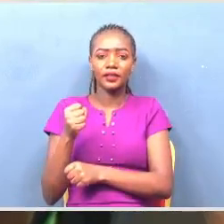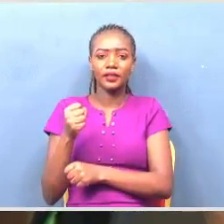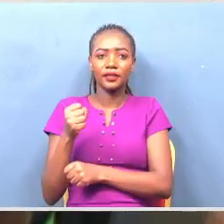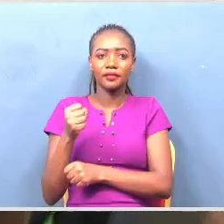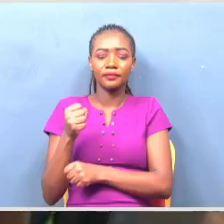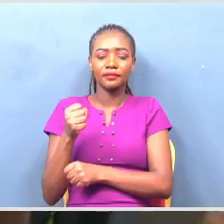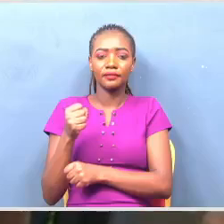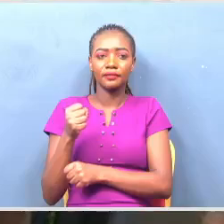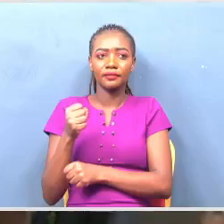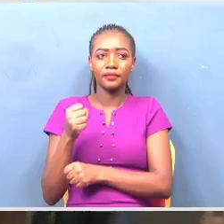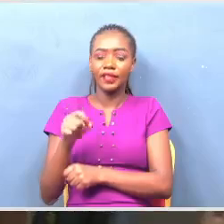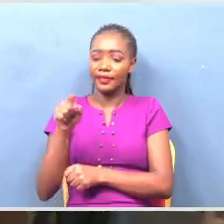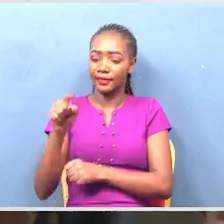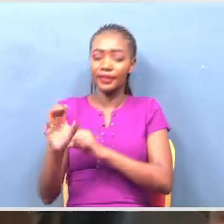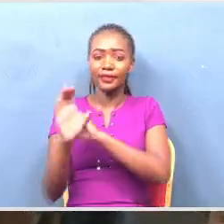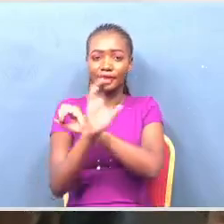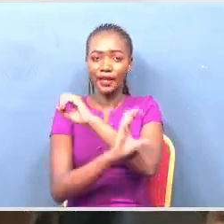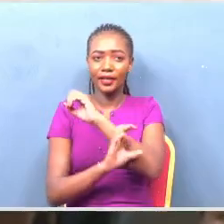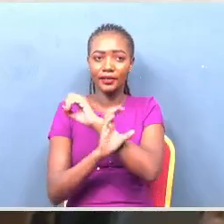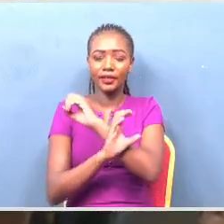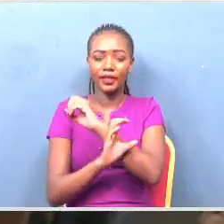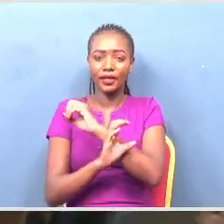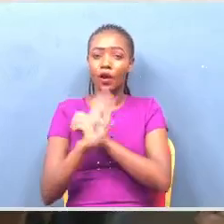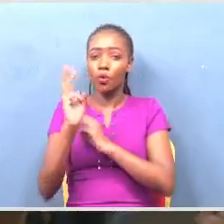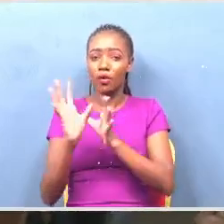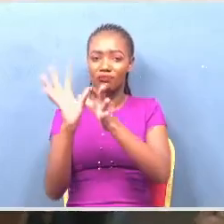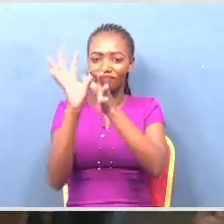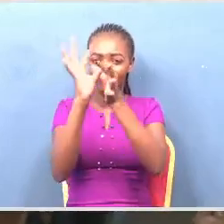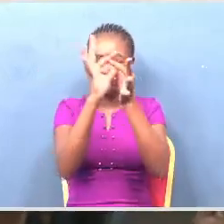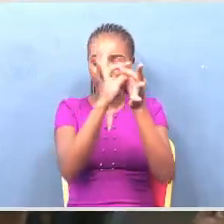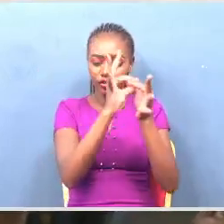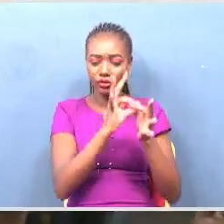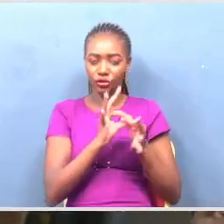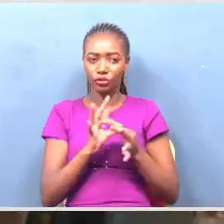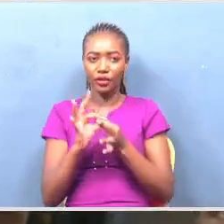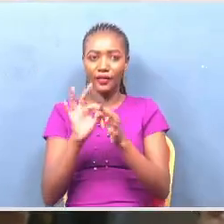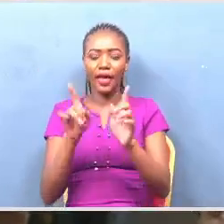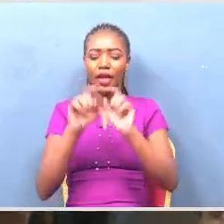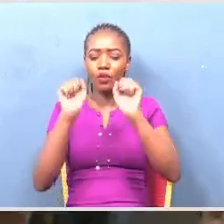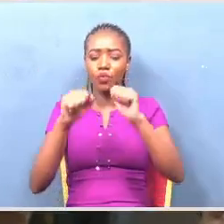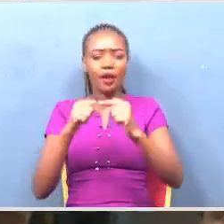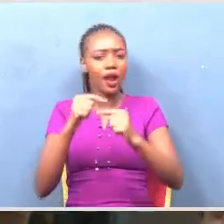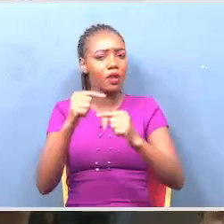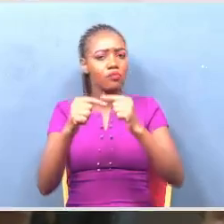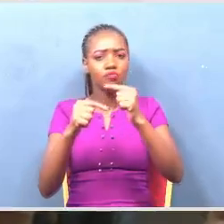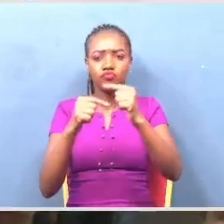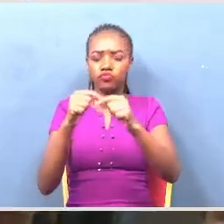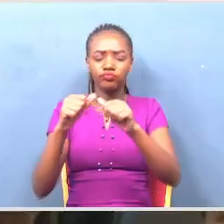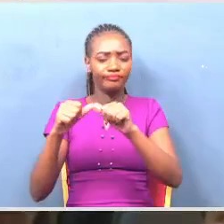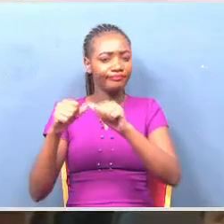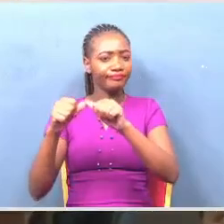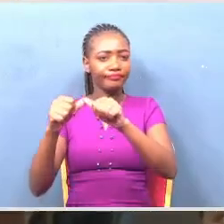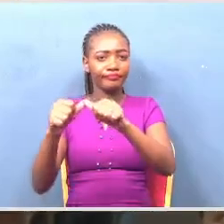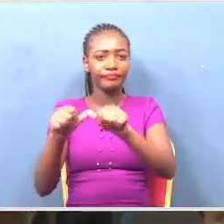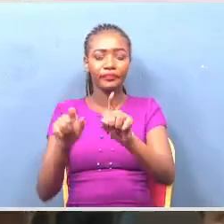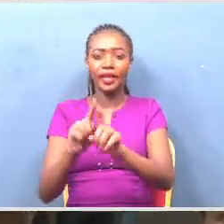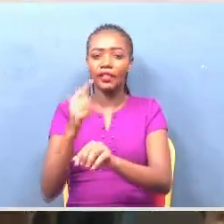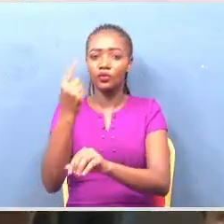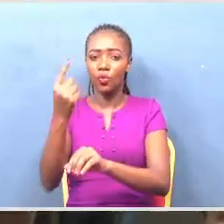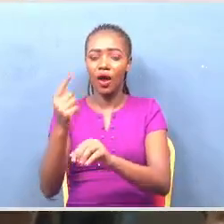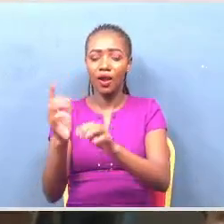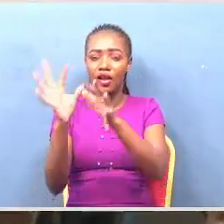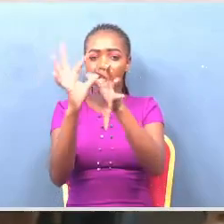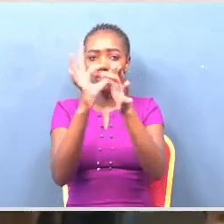that this country will come together and we can move forward as one